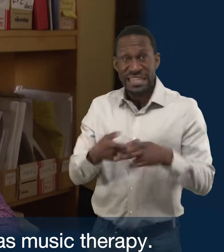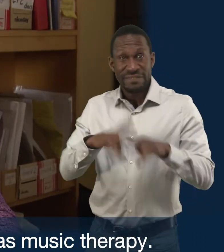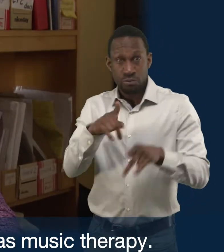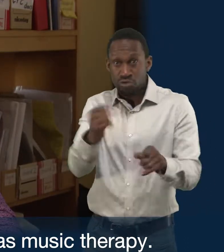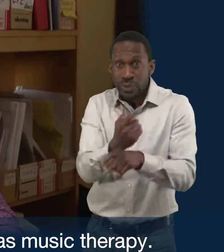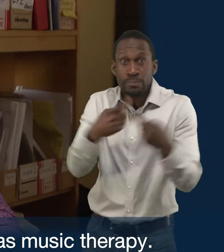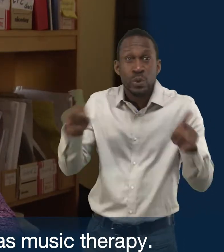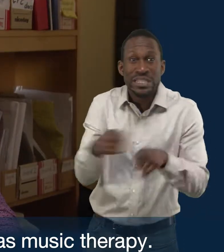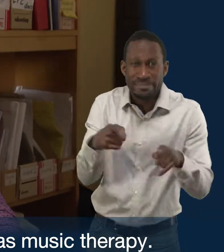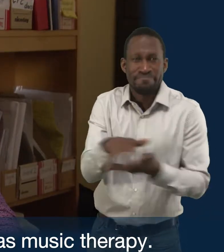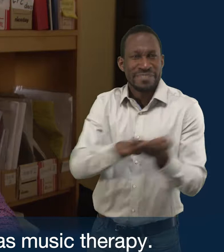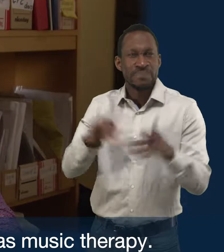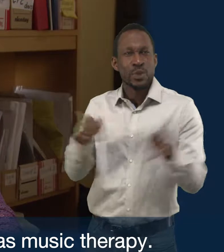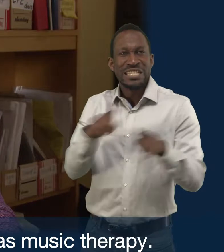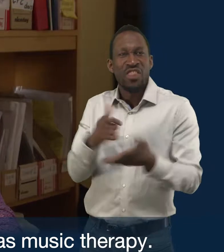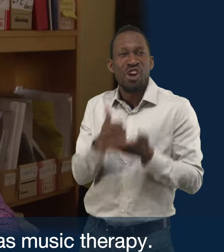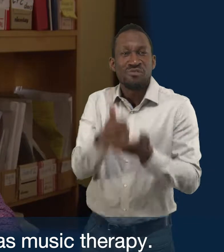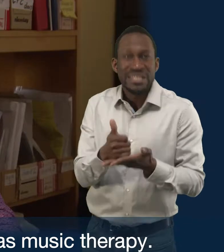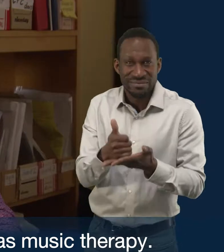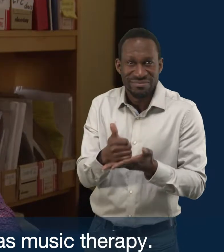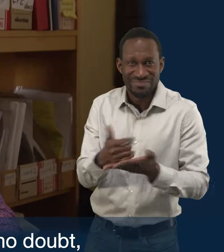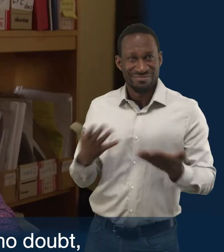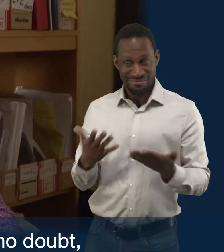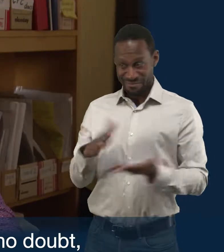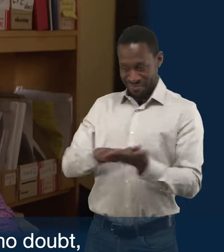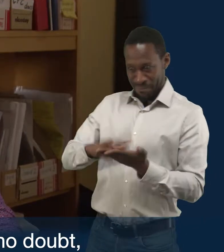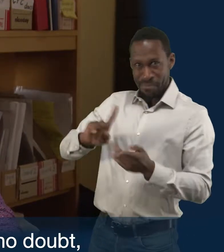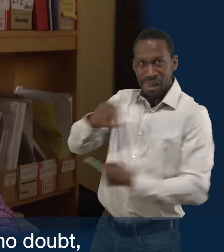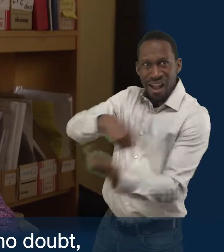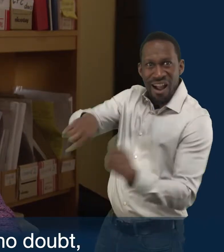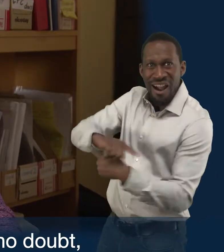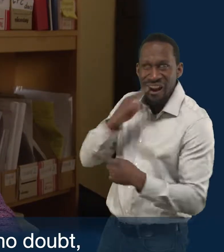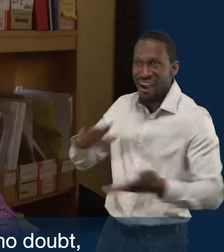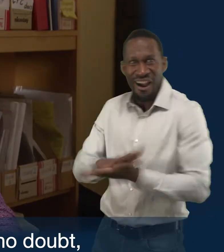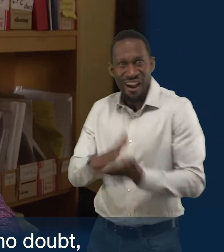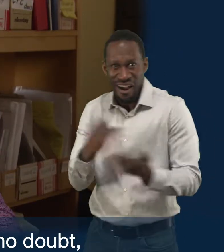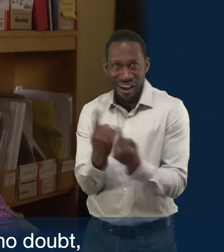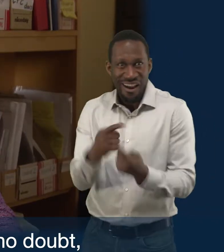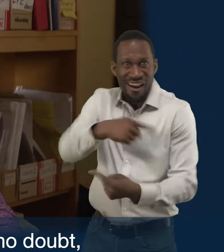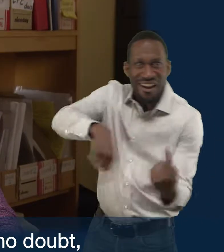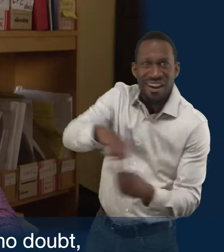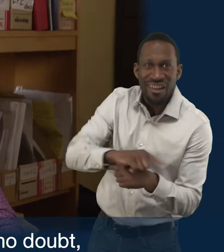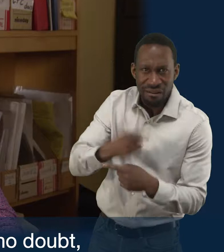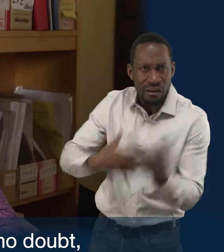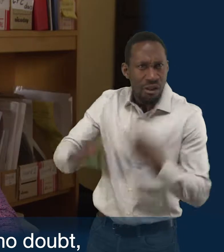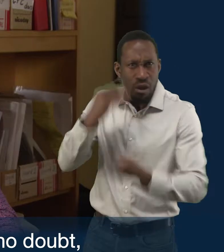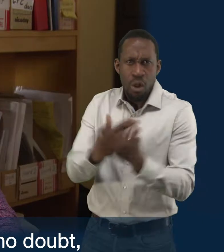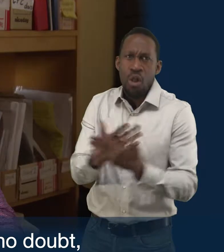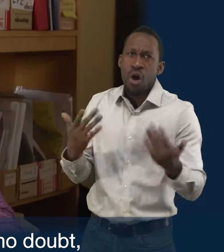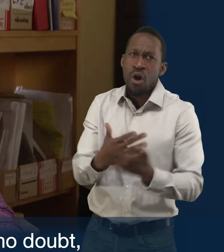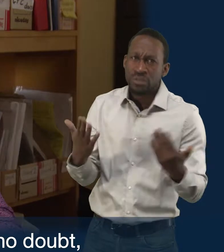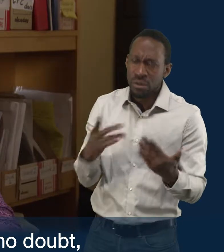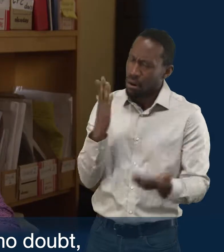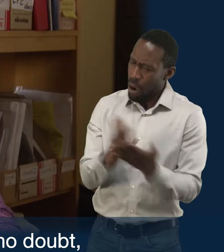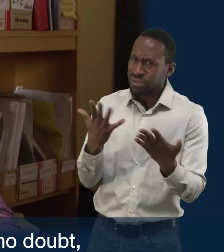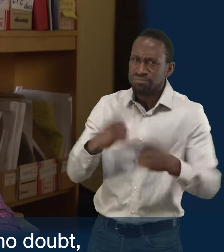therapy. So although people enjoyed those things, and they learnt a lot, no doubt, but it's quite a different thing